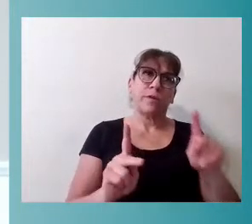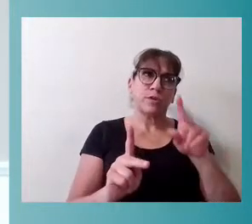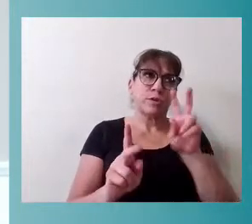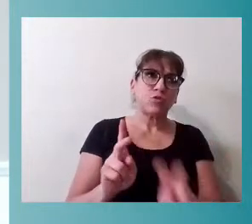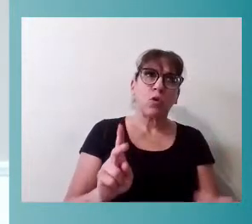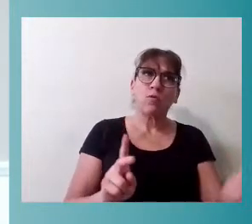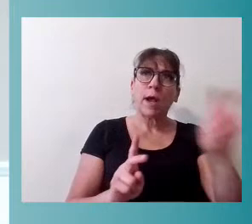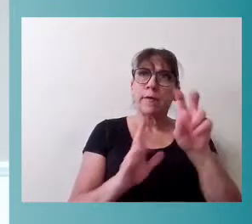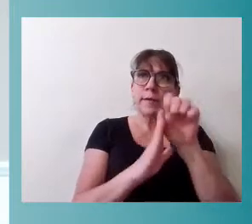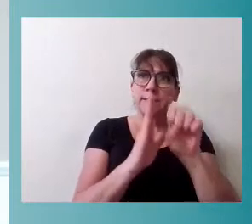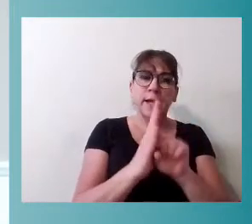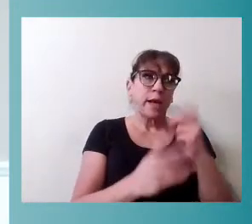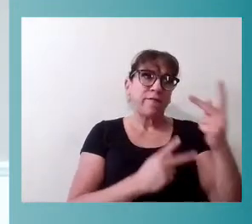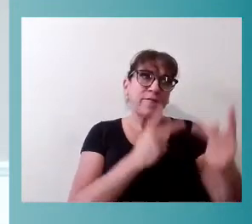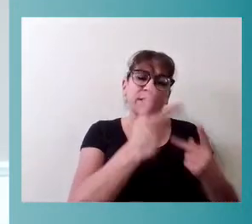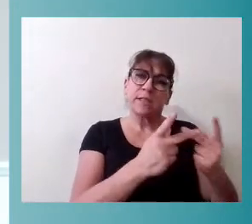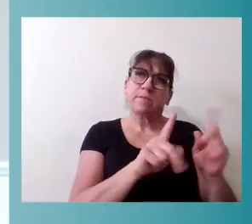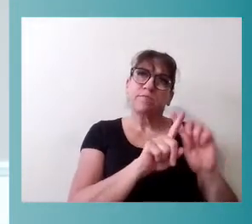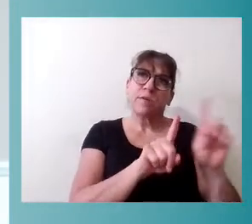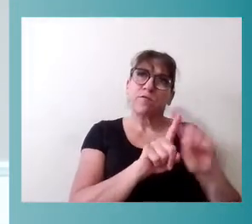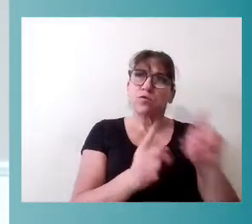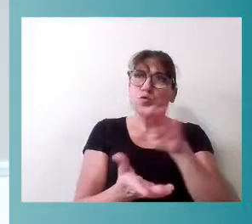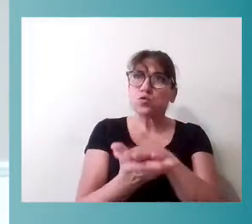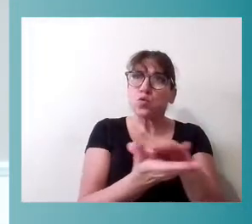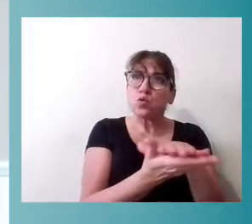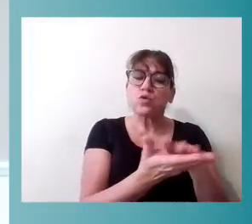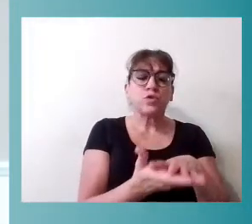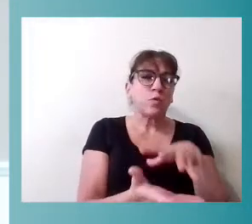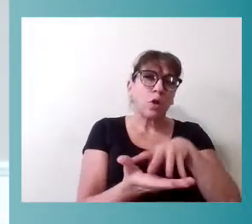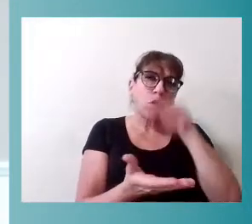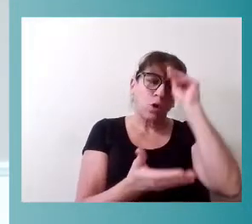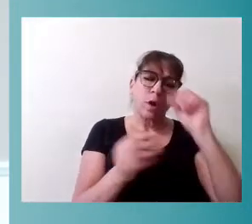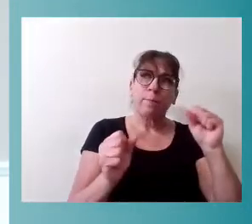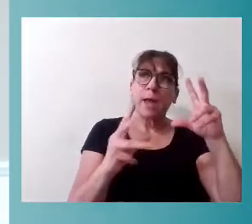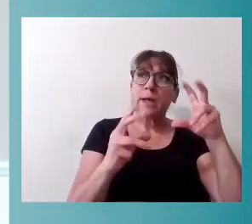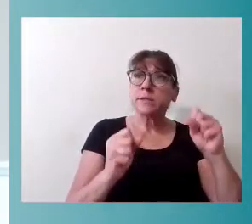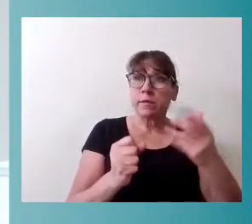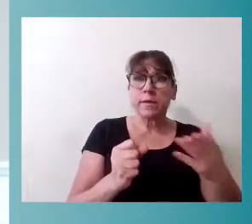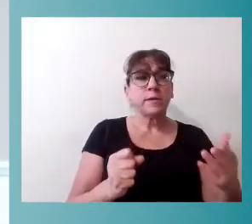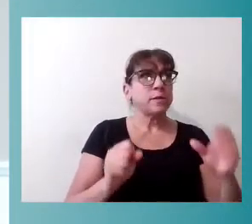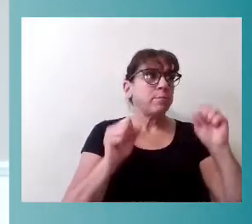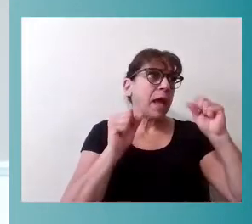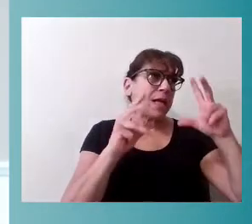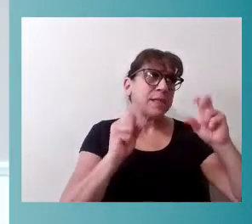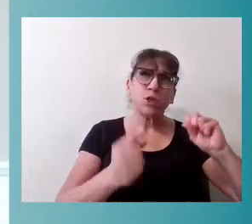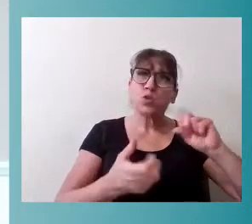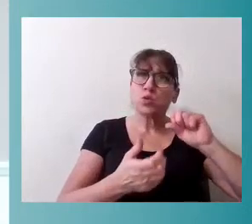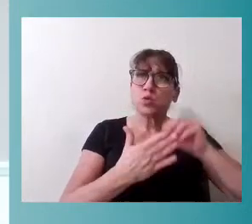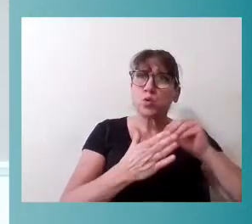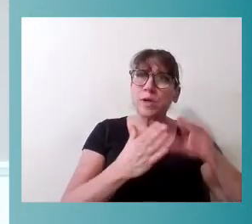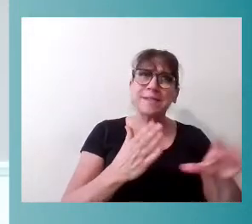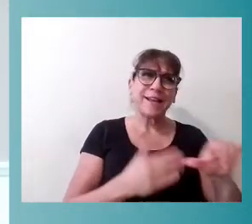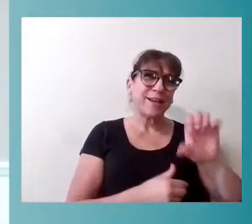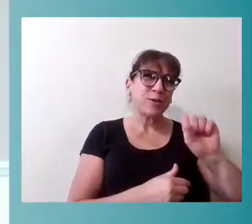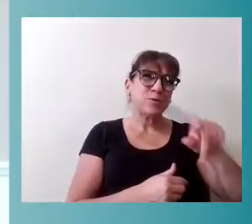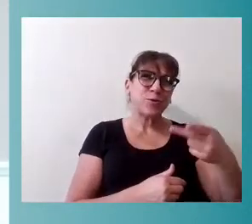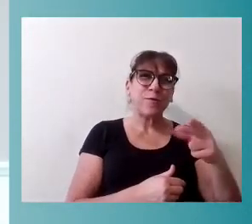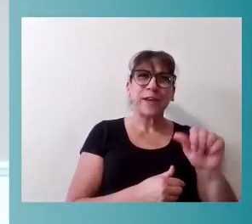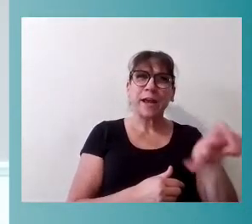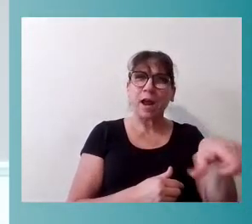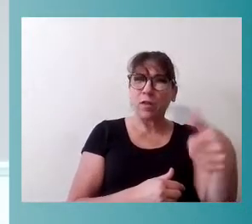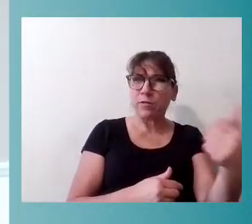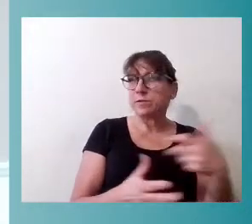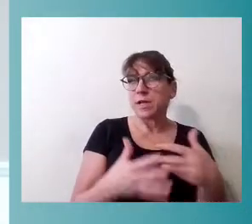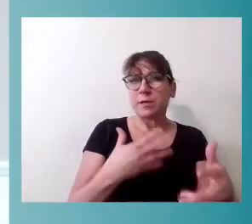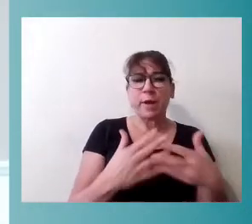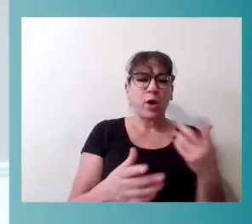and to visit the schools. And you just learn amazing things. You got amazing students like Sophia and others, no matter where you